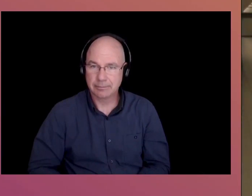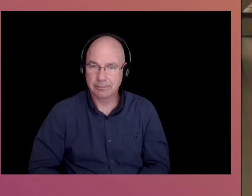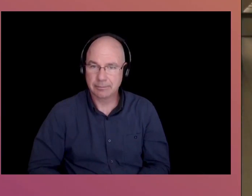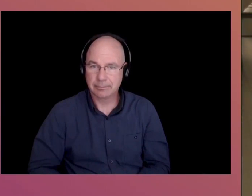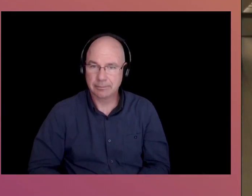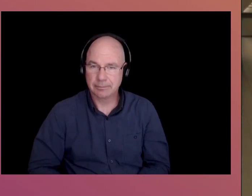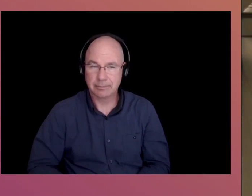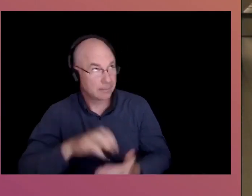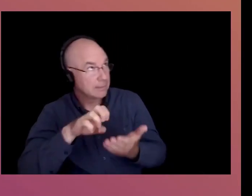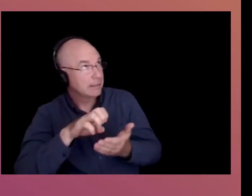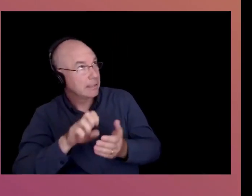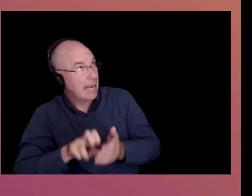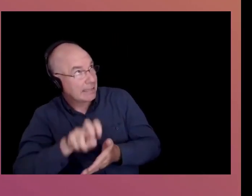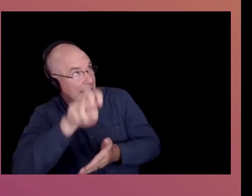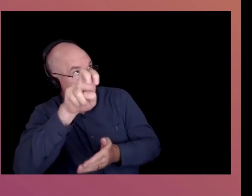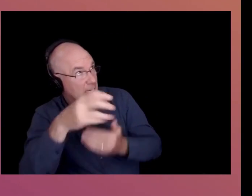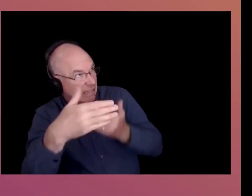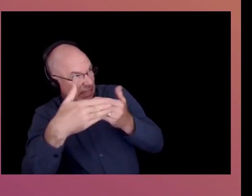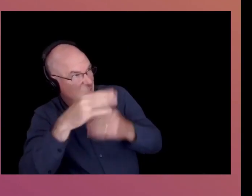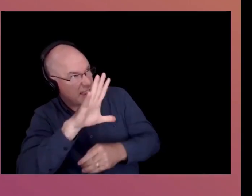Escalator in 5 meters.